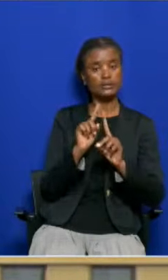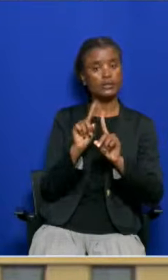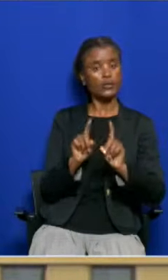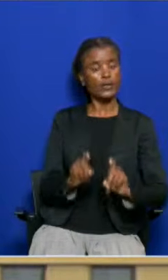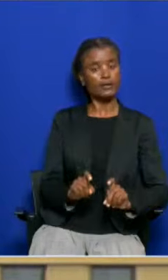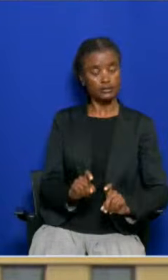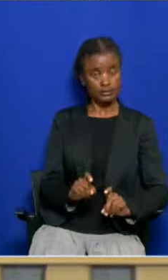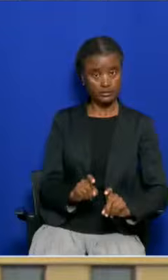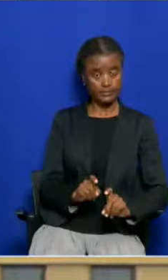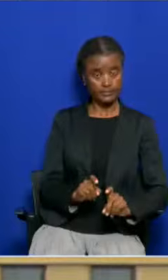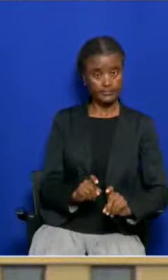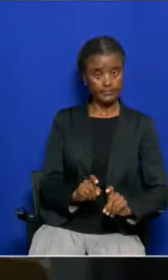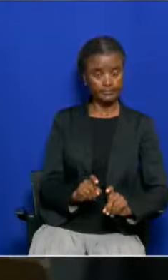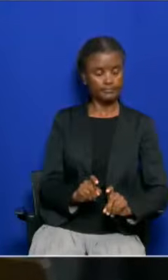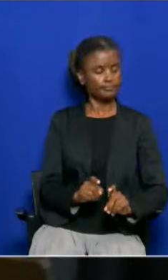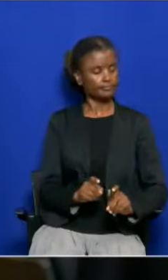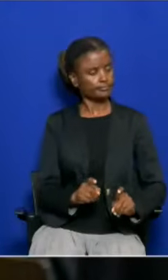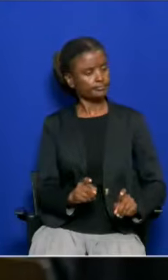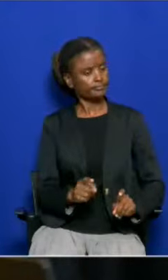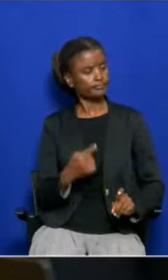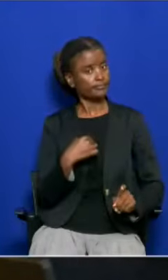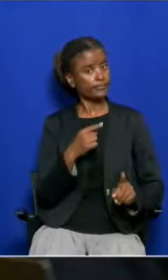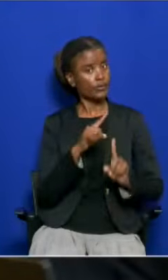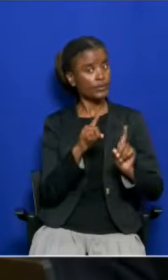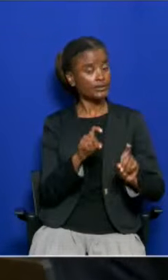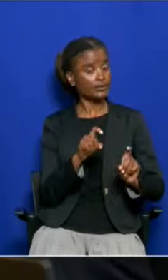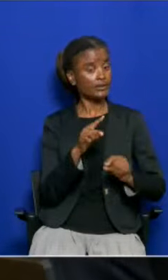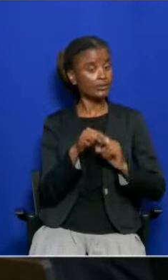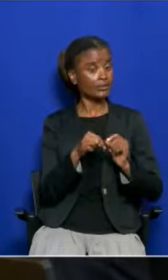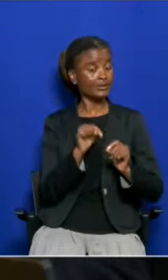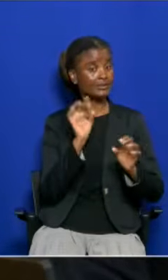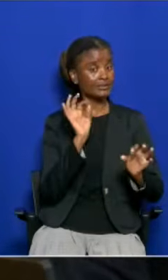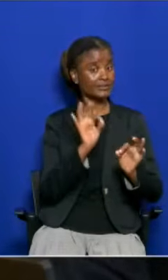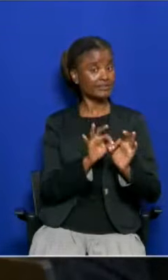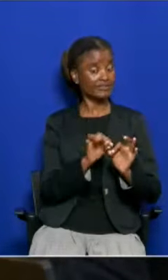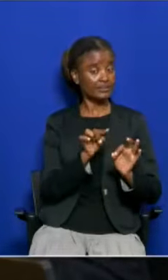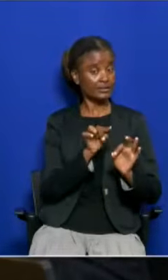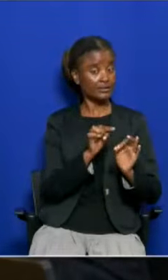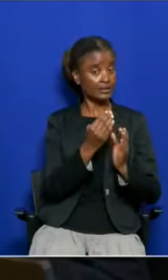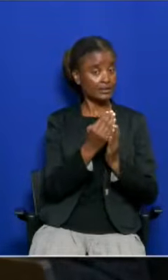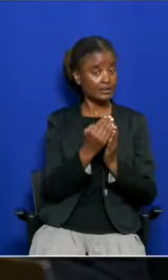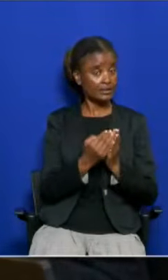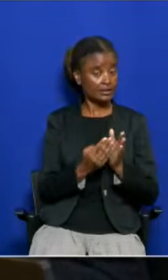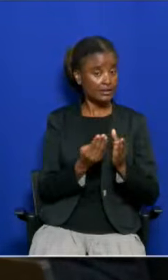To make inquiries in relation to these specific cases? That's correct.